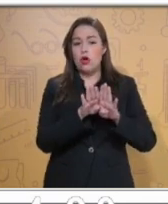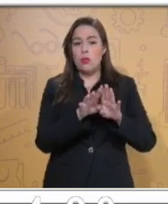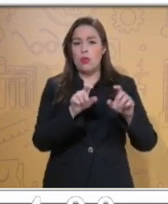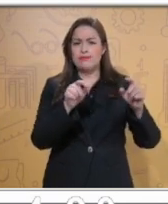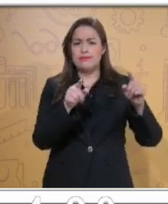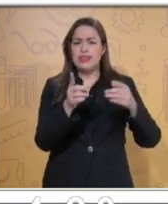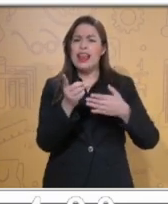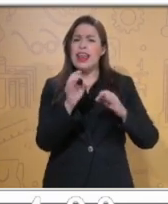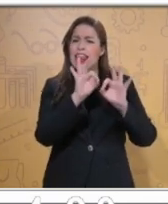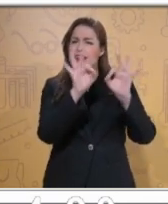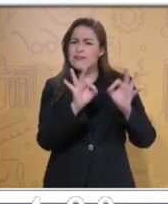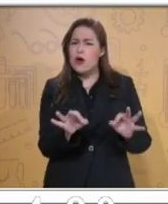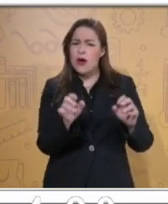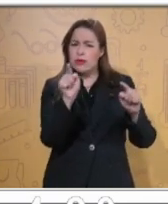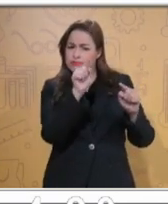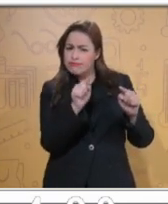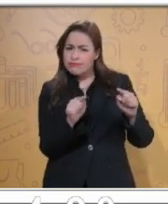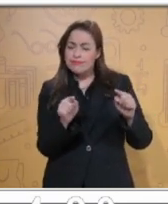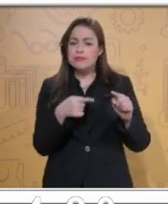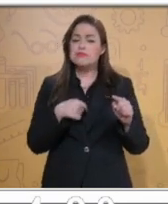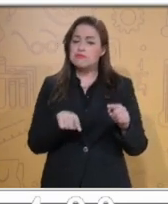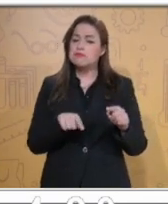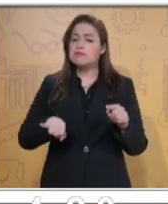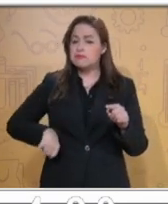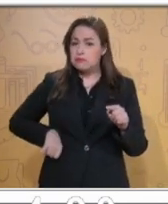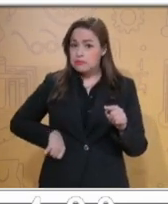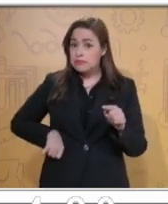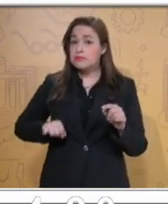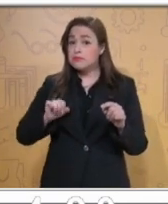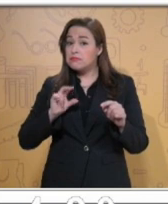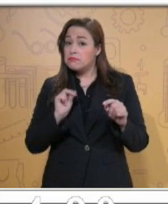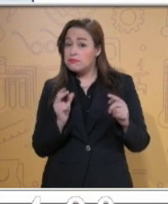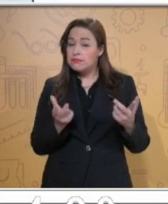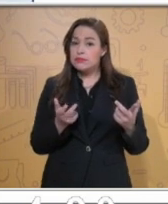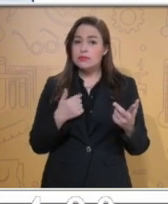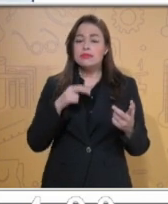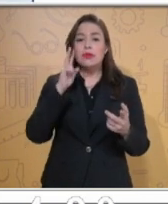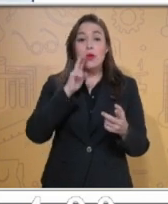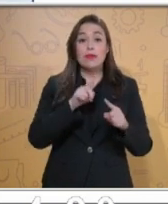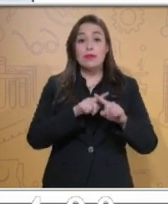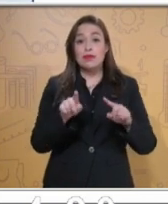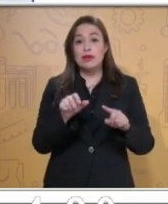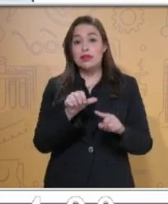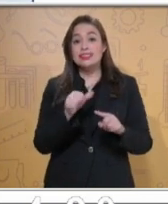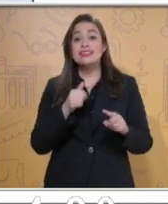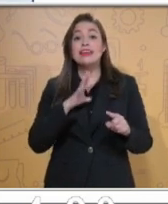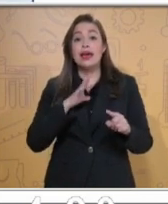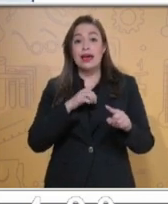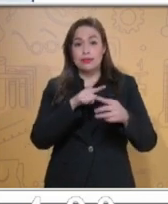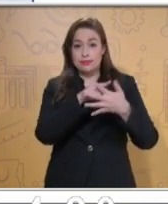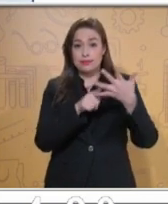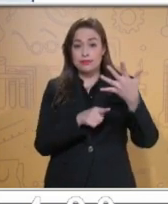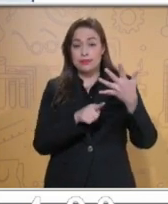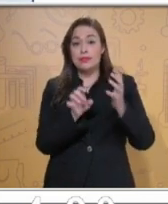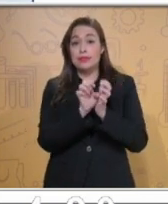you? We can use different designs of comic strips. Pay attention.